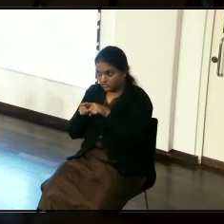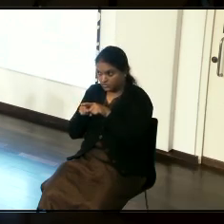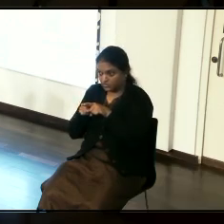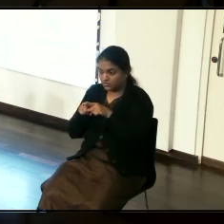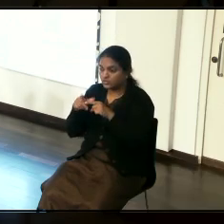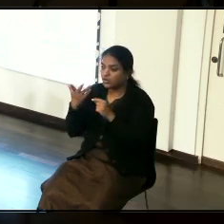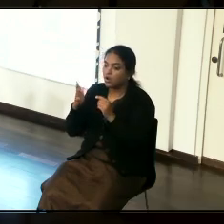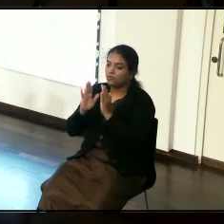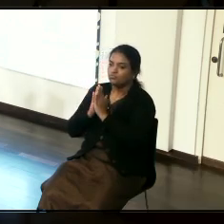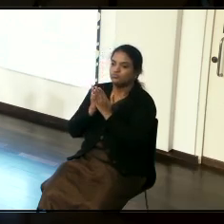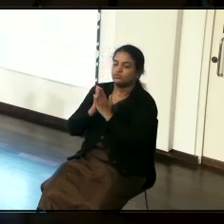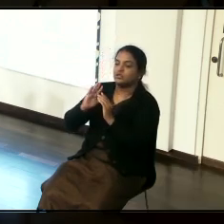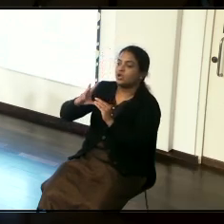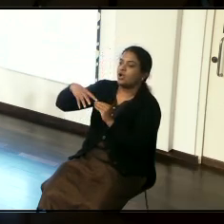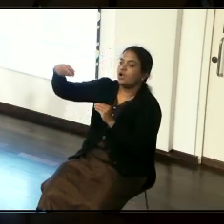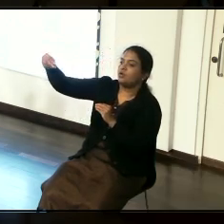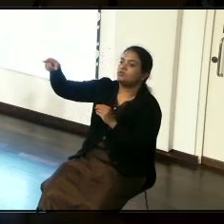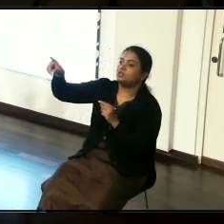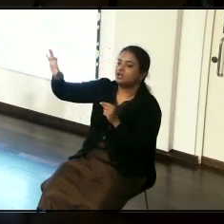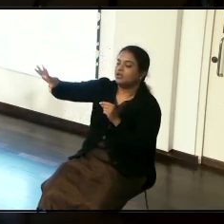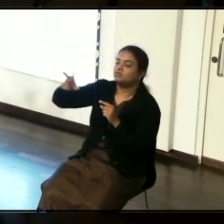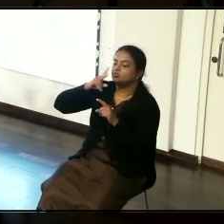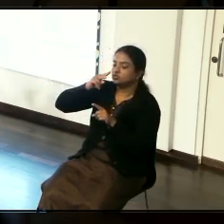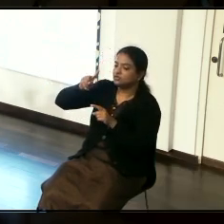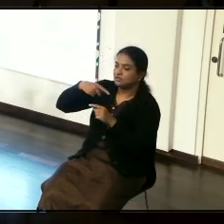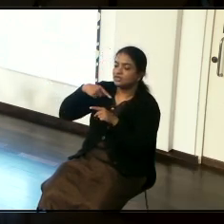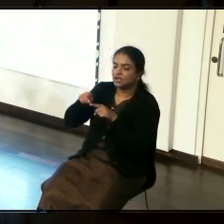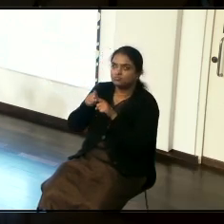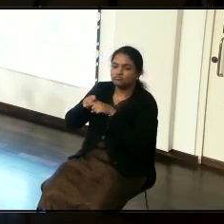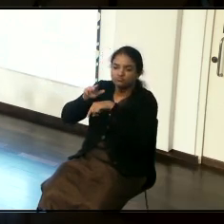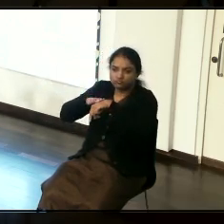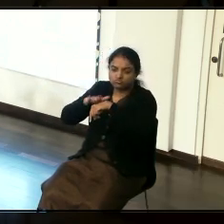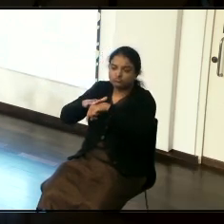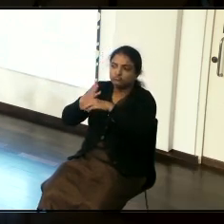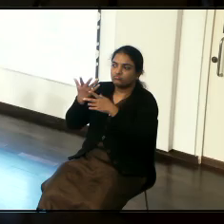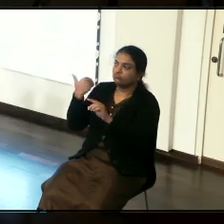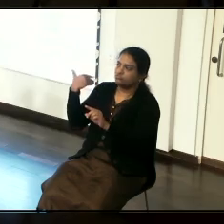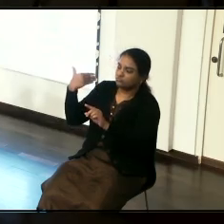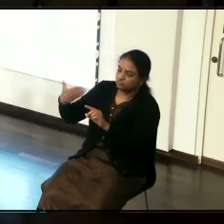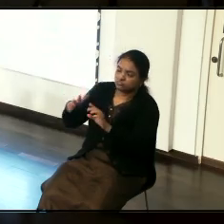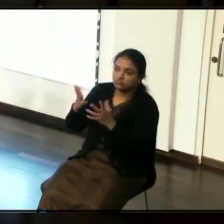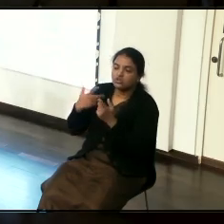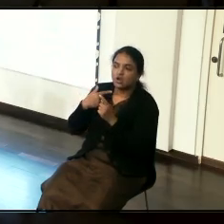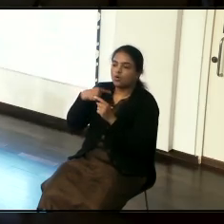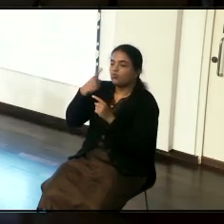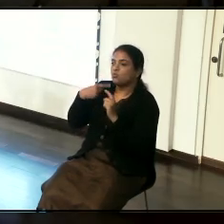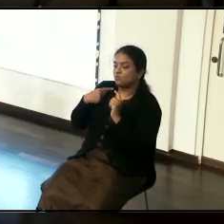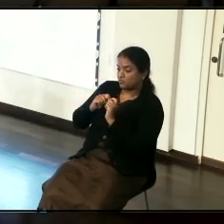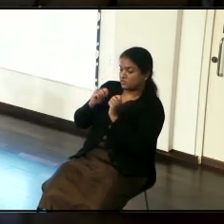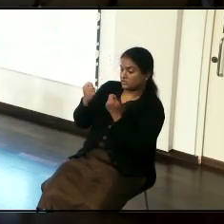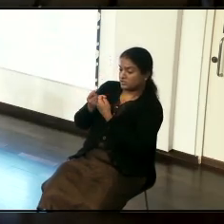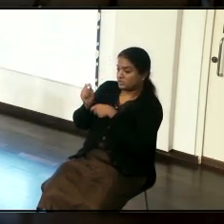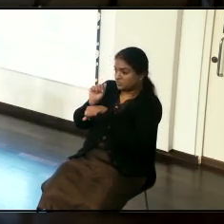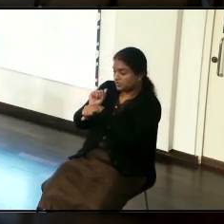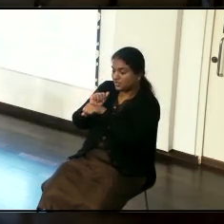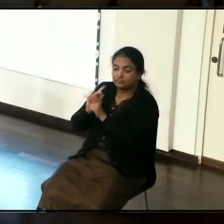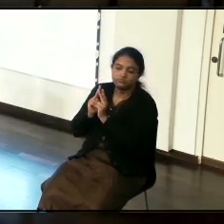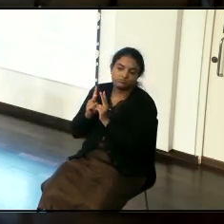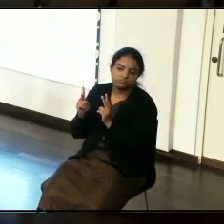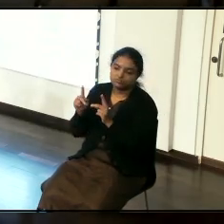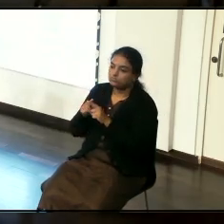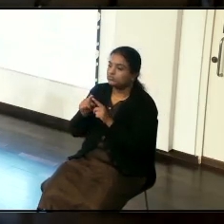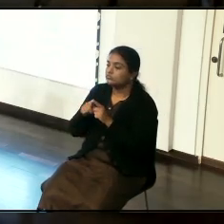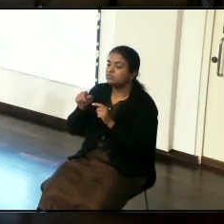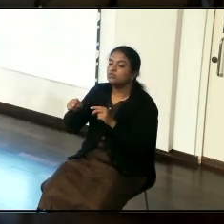sitting outside? Can you share a little bit about that experience, journey, the team, all of that? So it was a